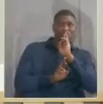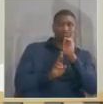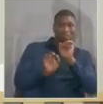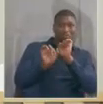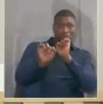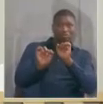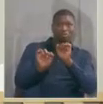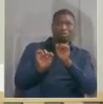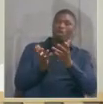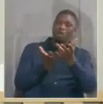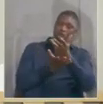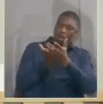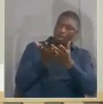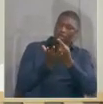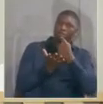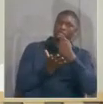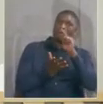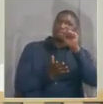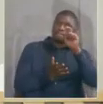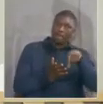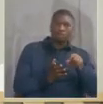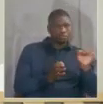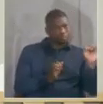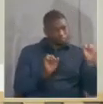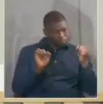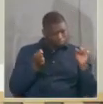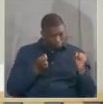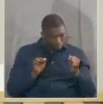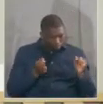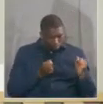of recruiting and training as well as